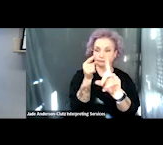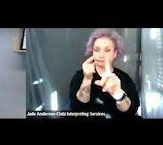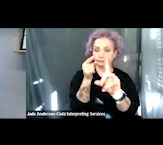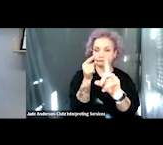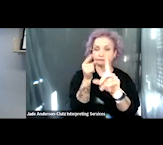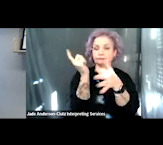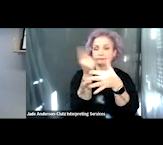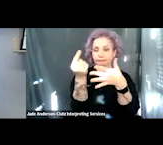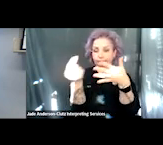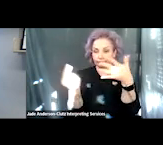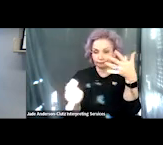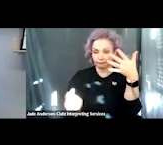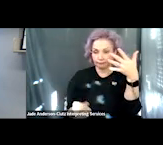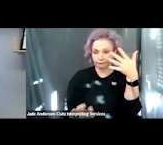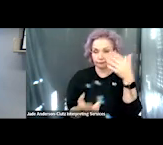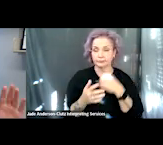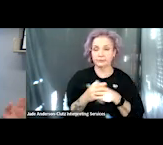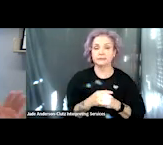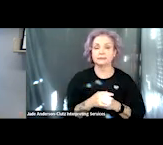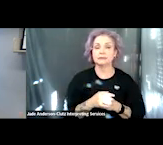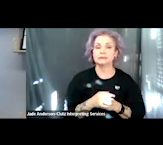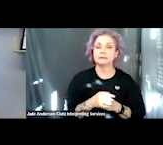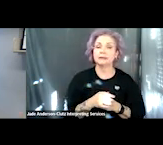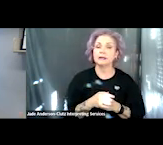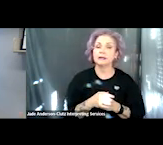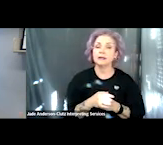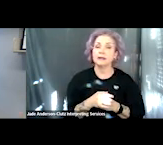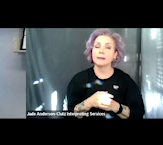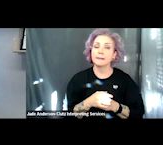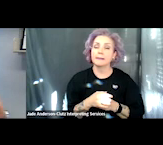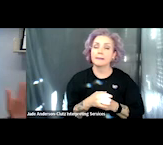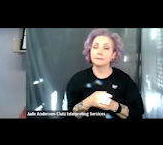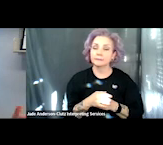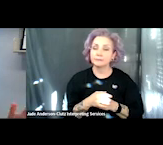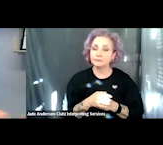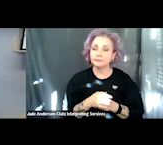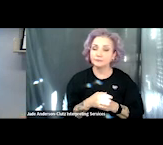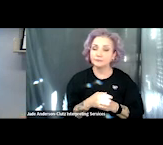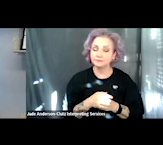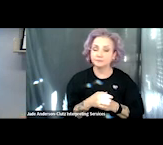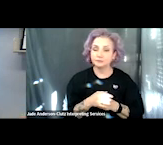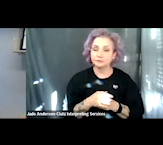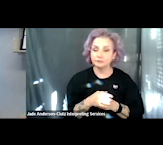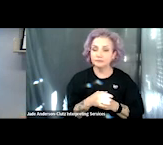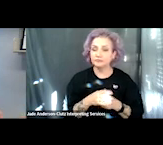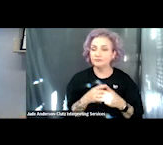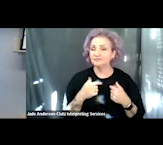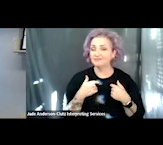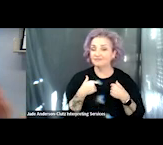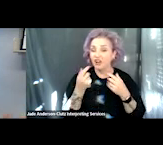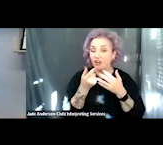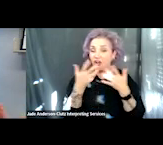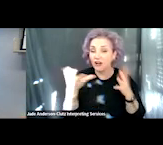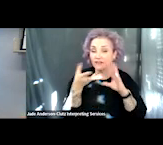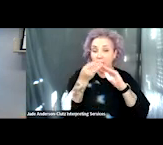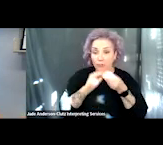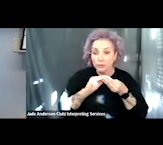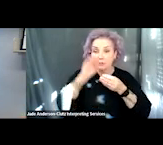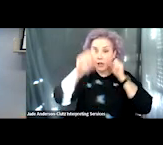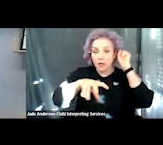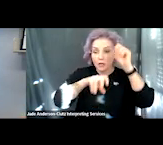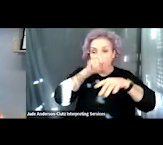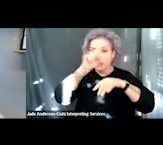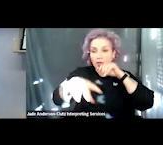today. So in general, it's going to be a talk where I'm not going to throw a lot of data at you. I'm more so going to tell you sort of